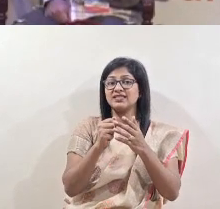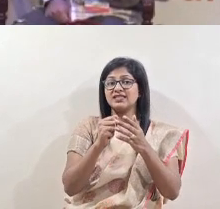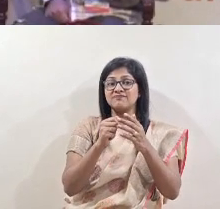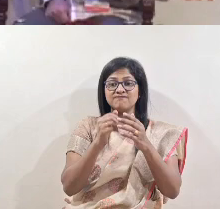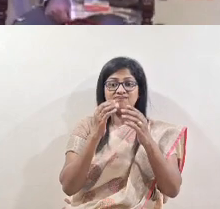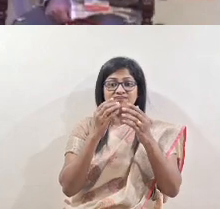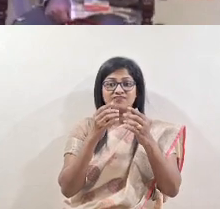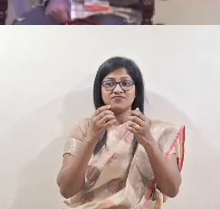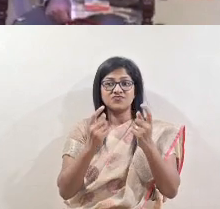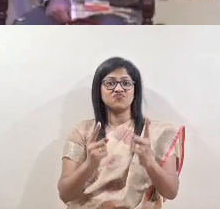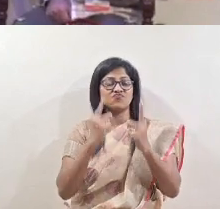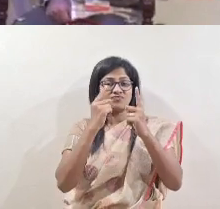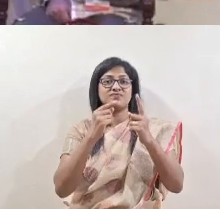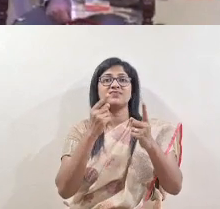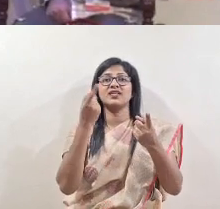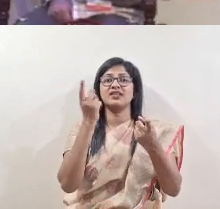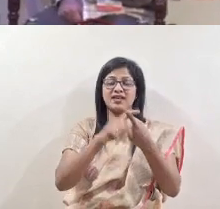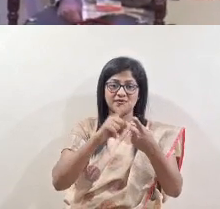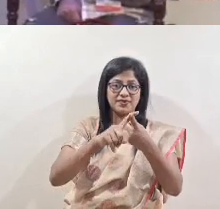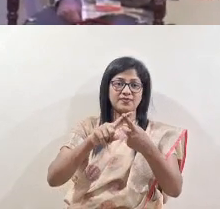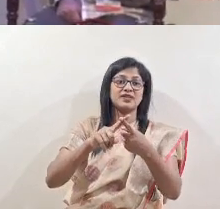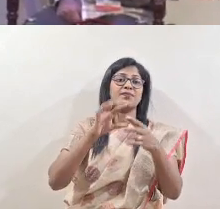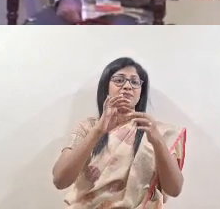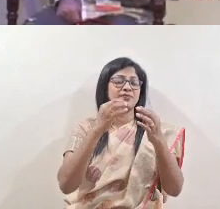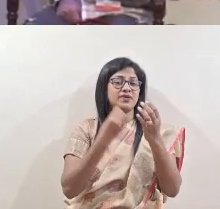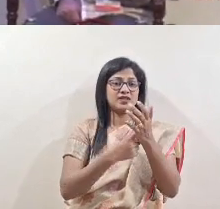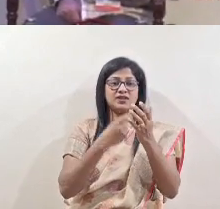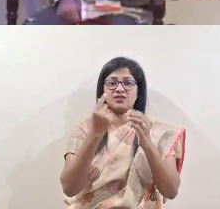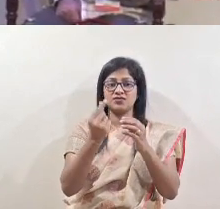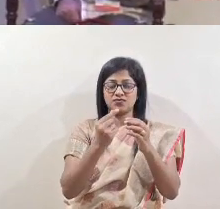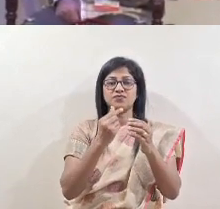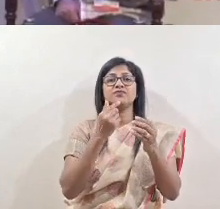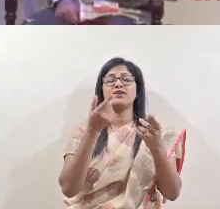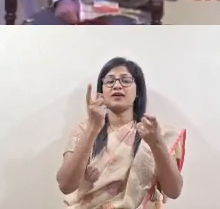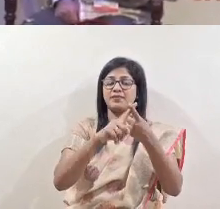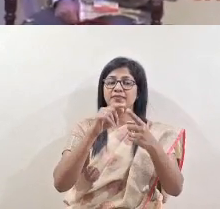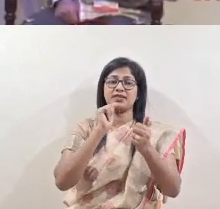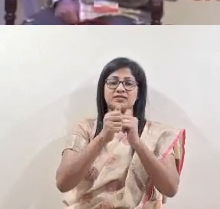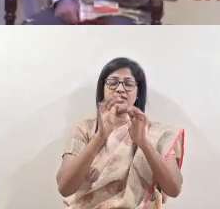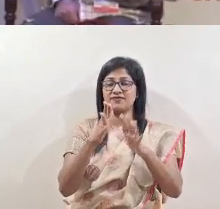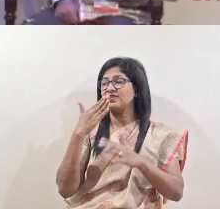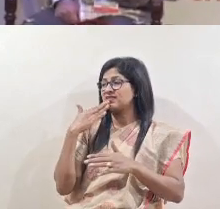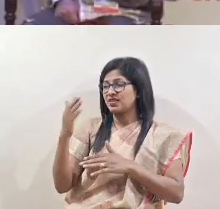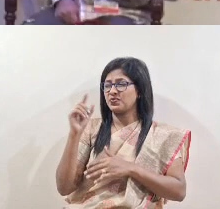does significantly impact the accidents pertaining to VRUs. Thank you. Thank you. Just give me a second.